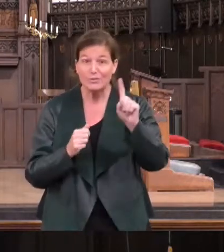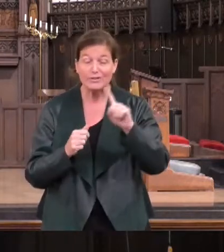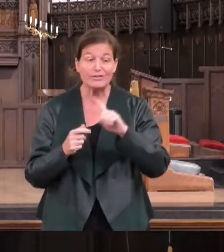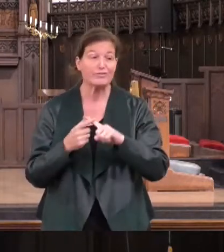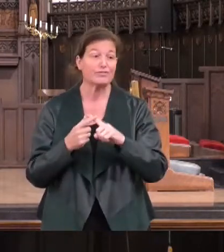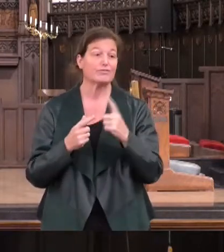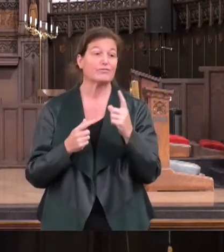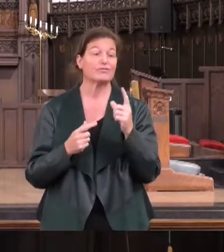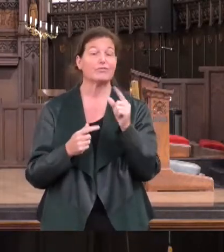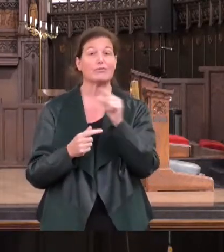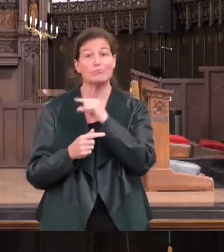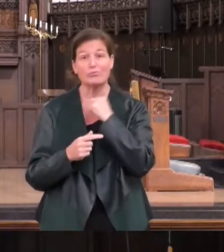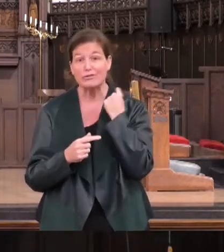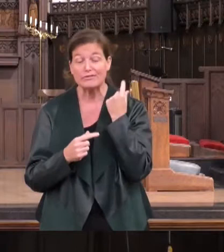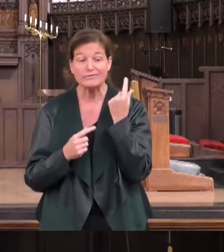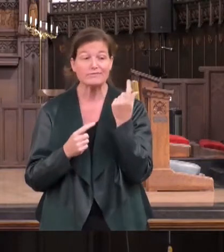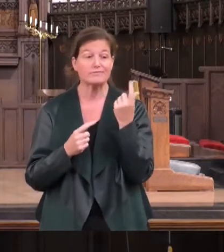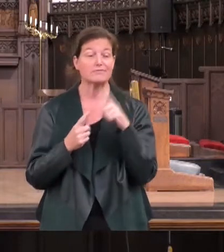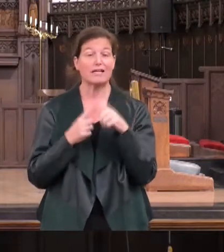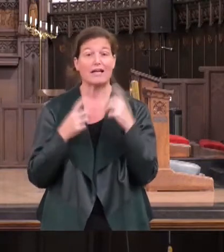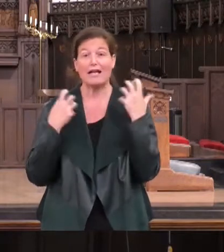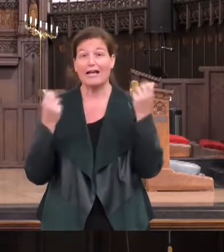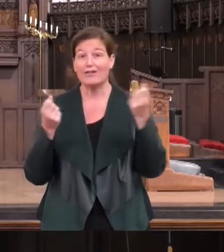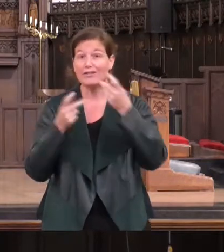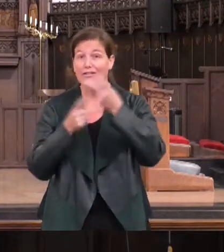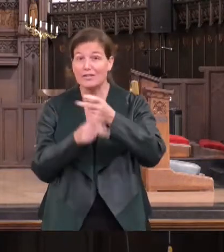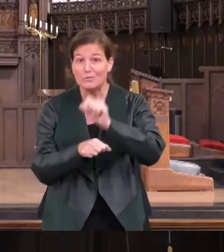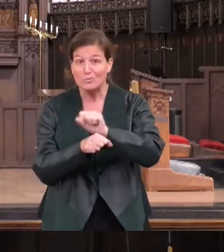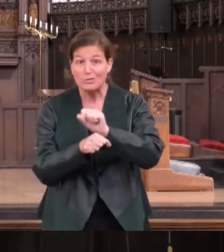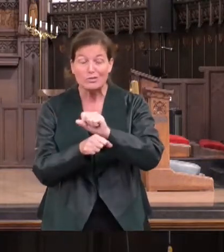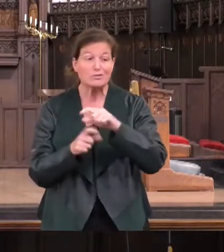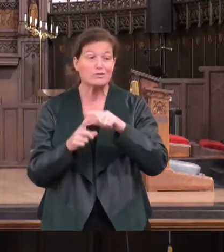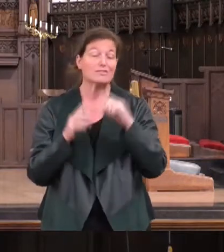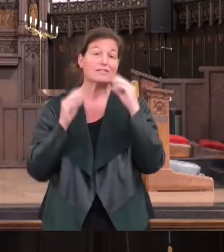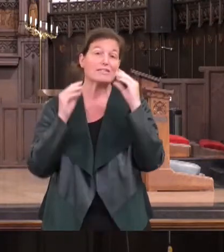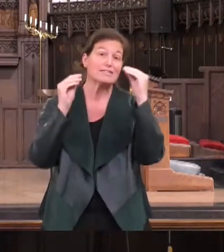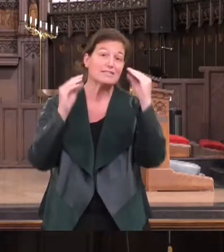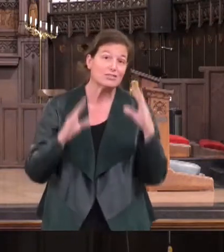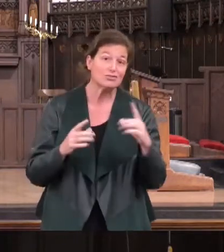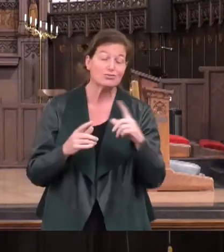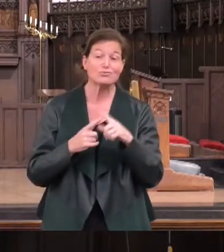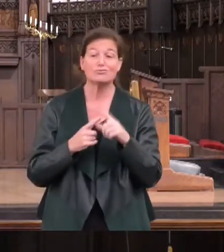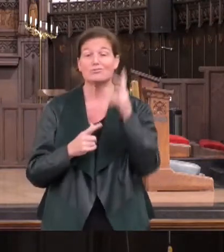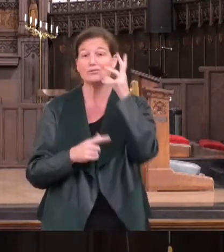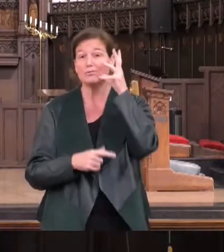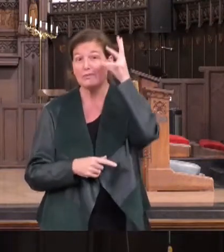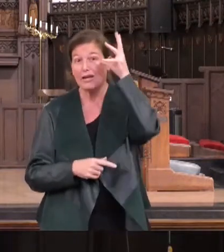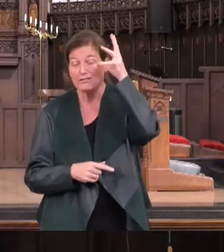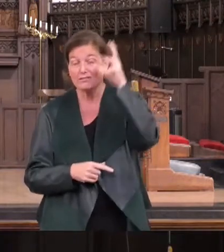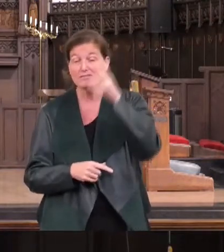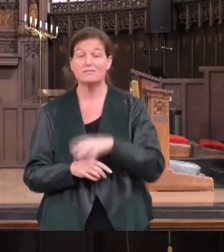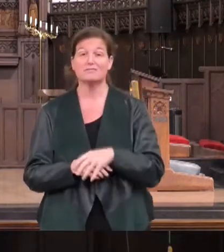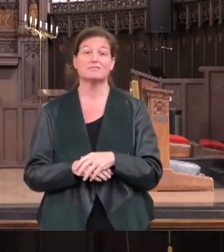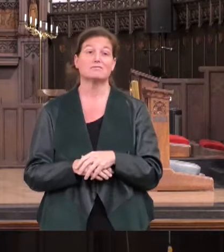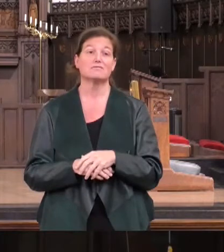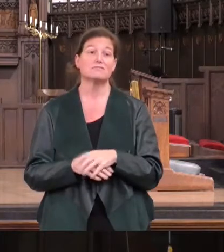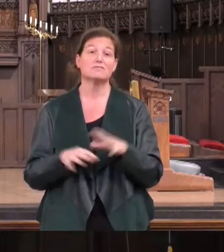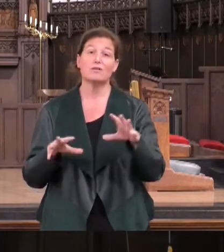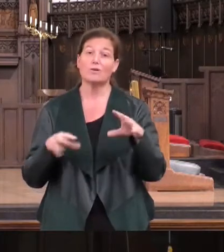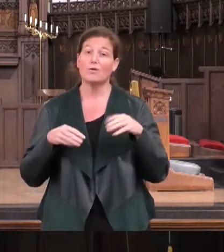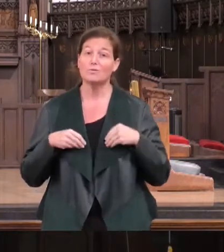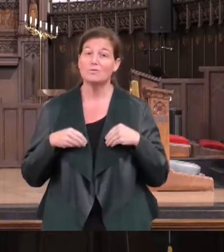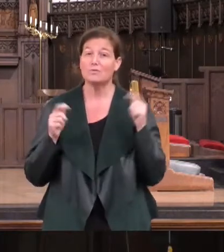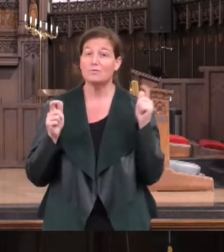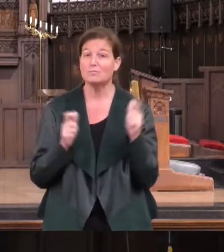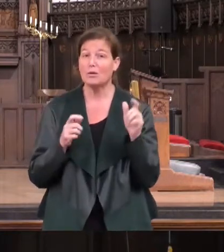leaders feel it, as do healthcare workers, teachers, parents of school-aged children, owners of small